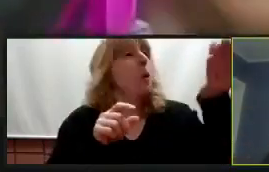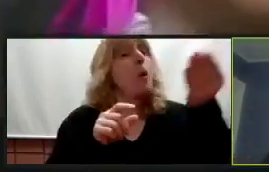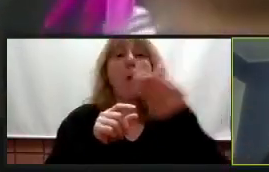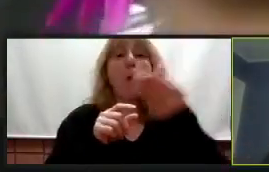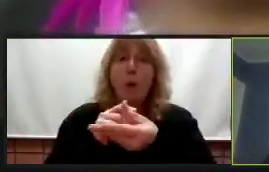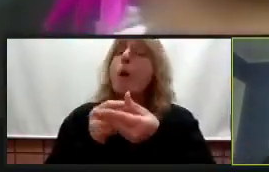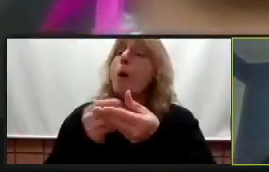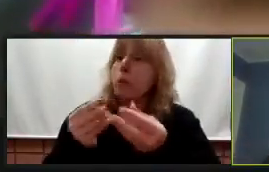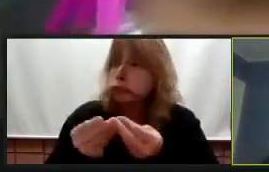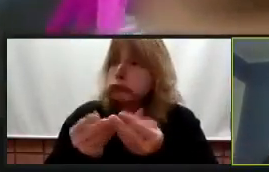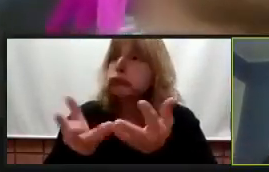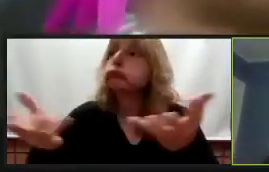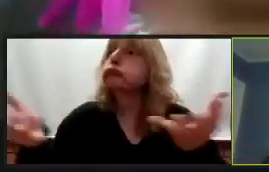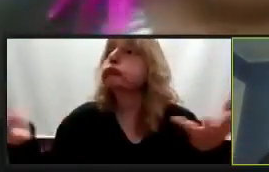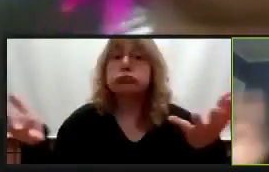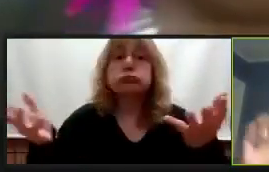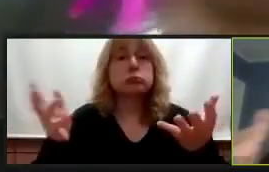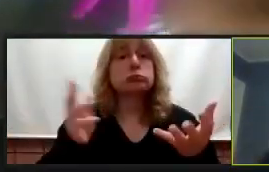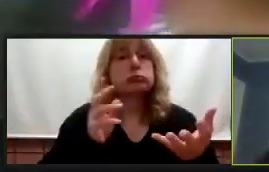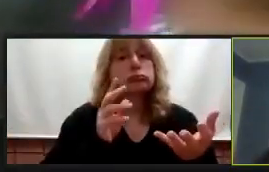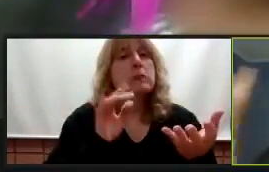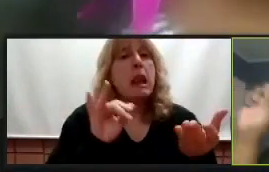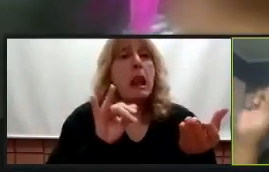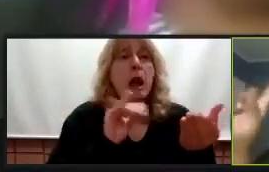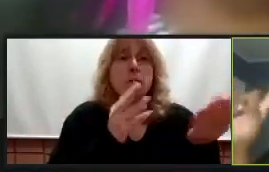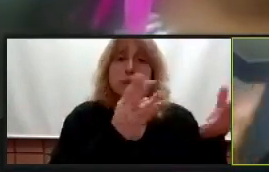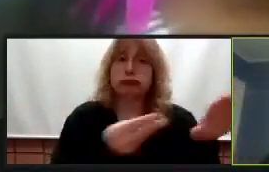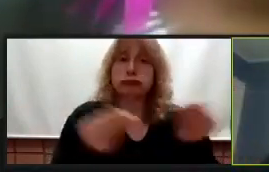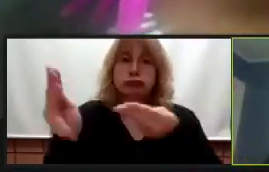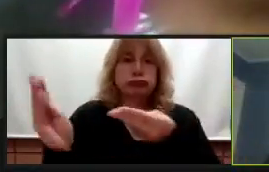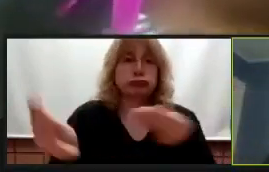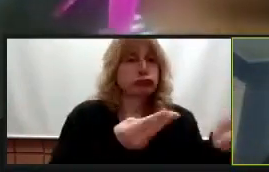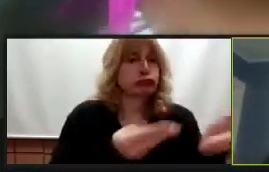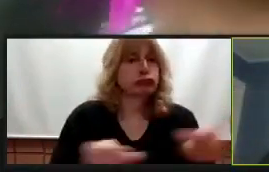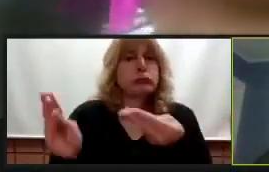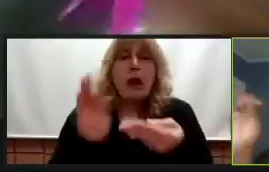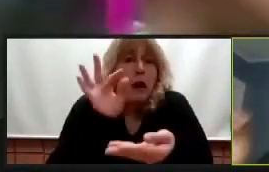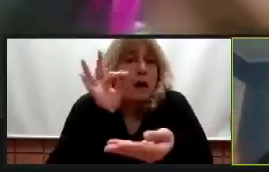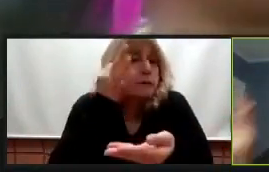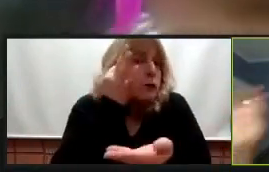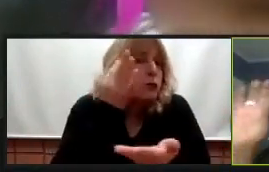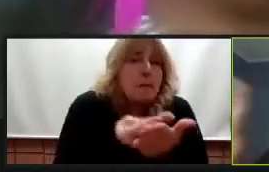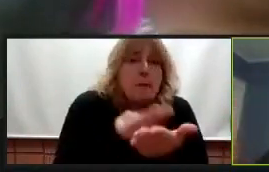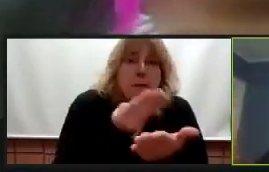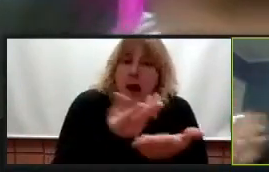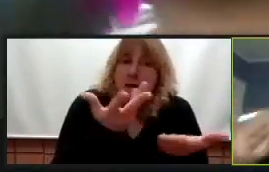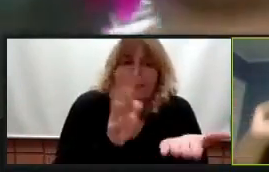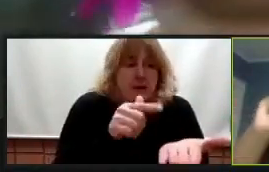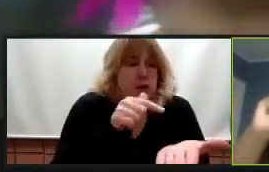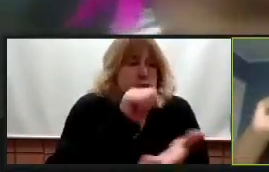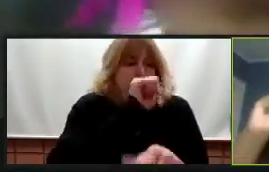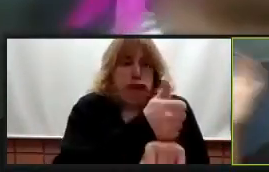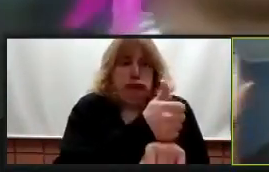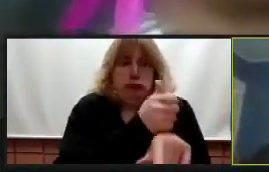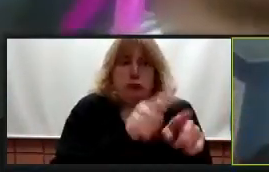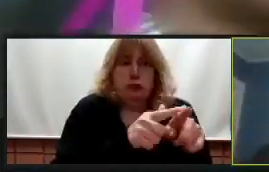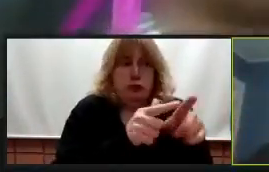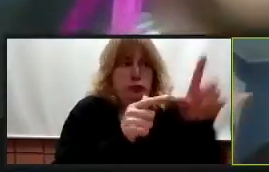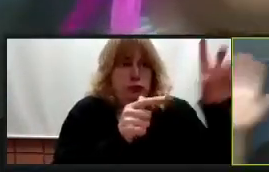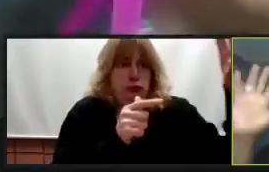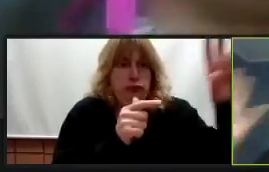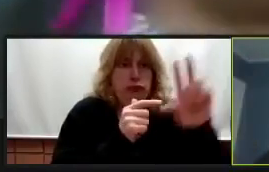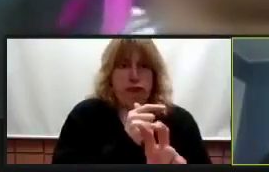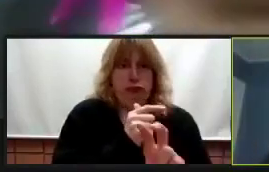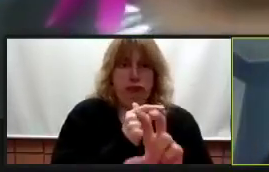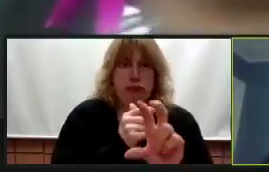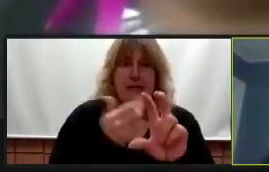along to where it's supposed to go. Those federal dollars are already designated to come here, and it's a certain amount,